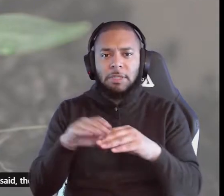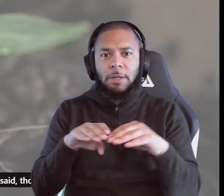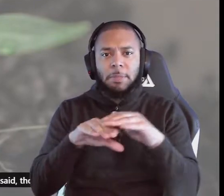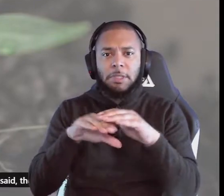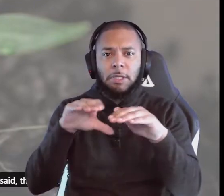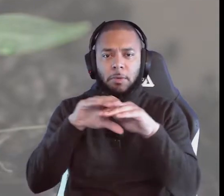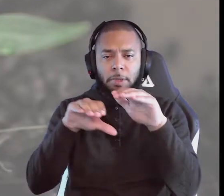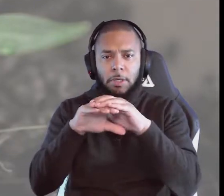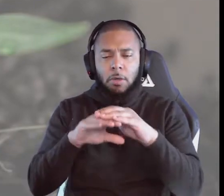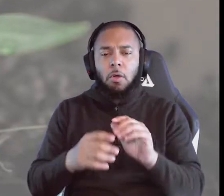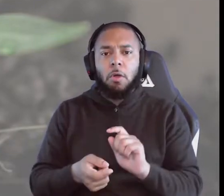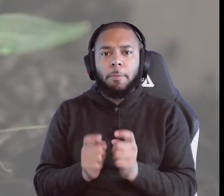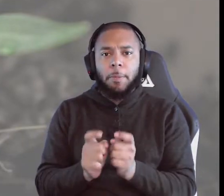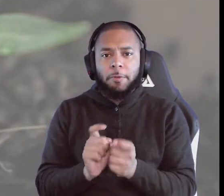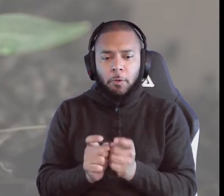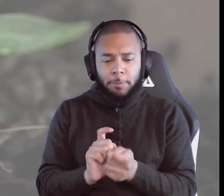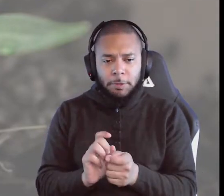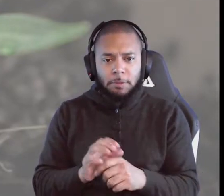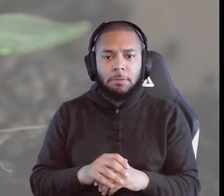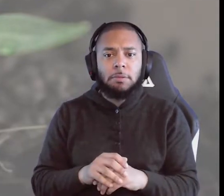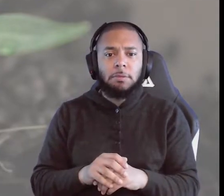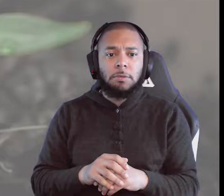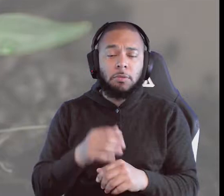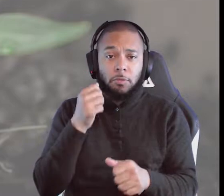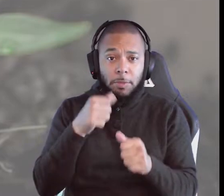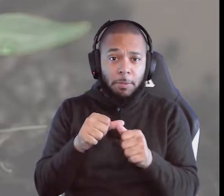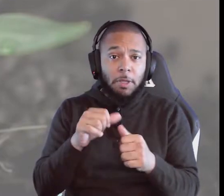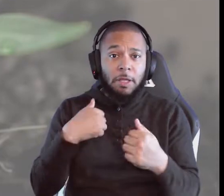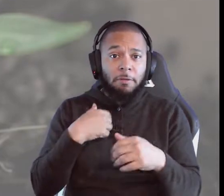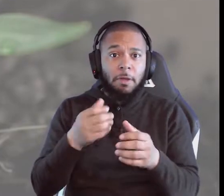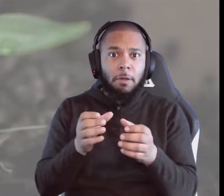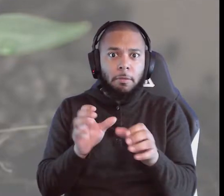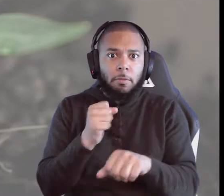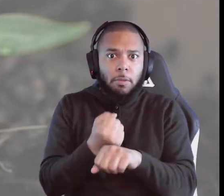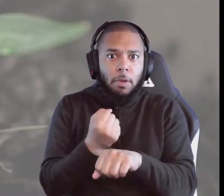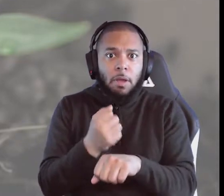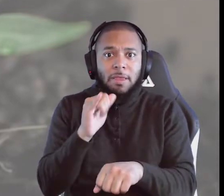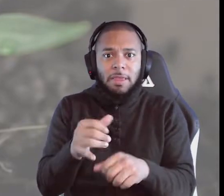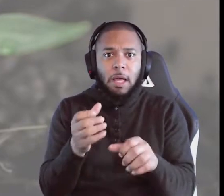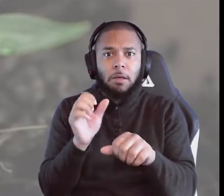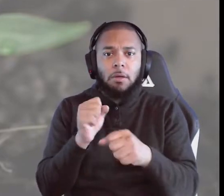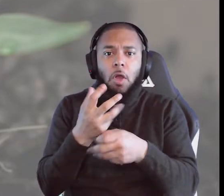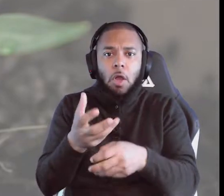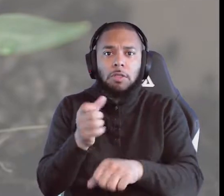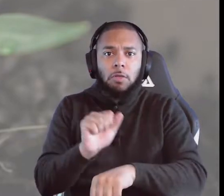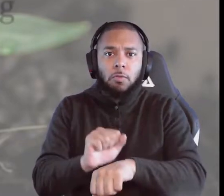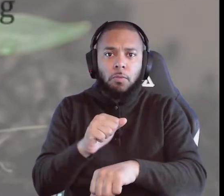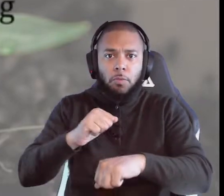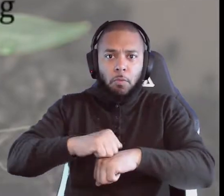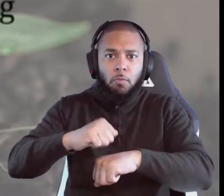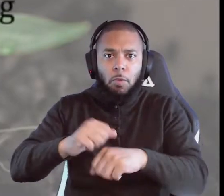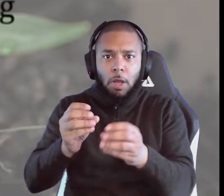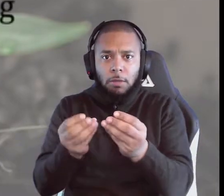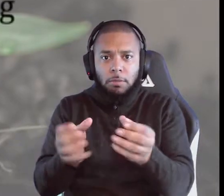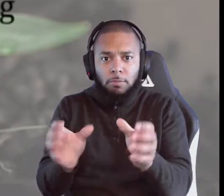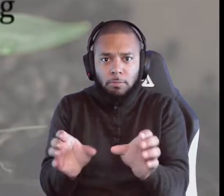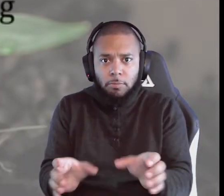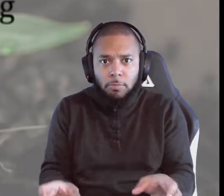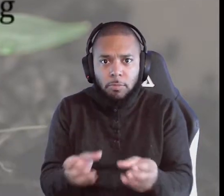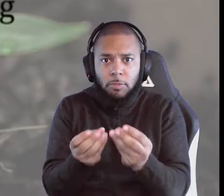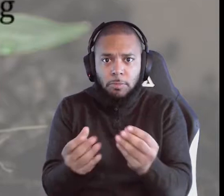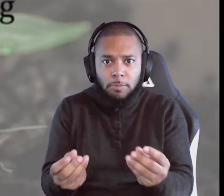minerals. And the things that cause the rocks to break down is called weathering. And weathering can occur through freezing and